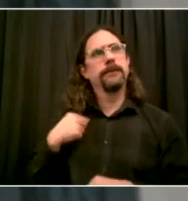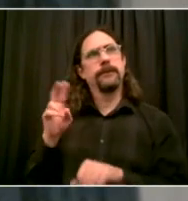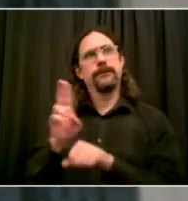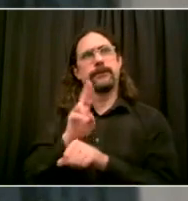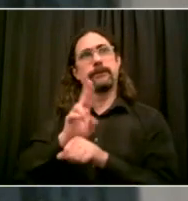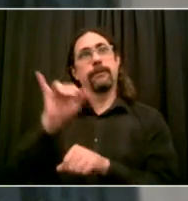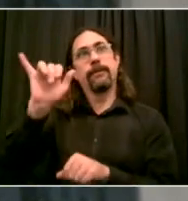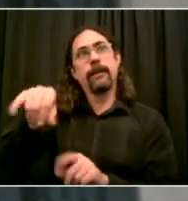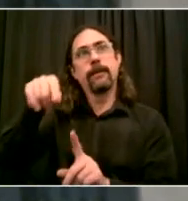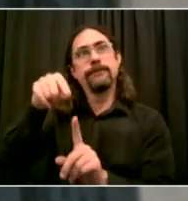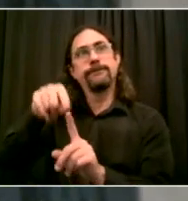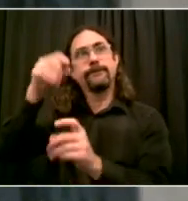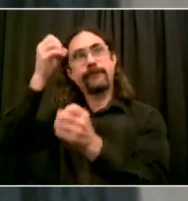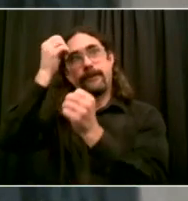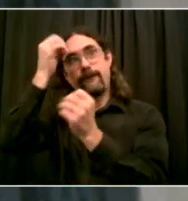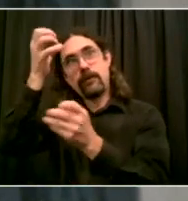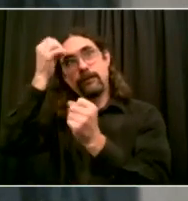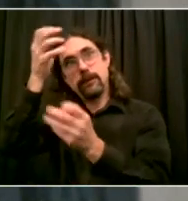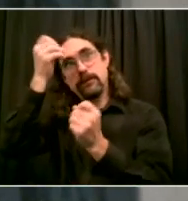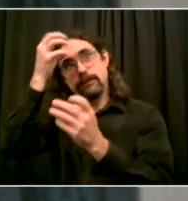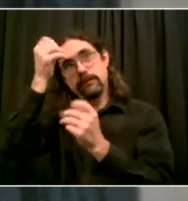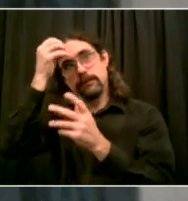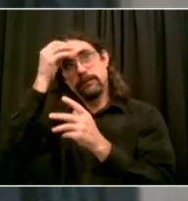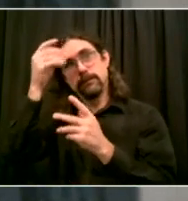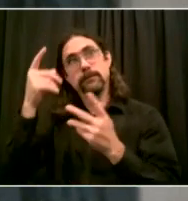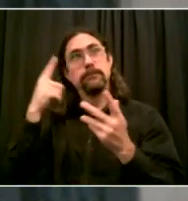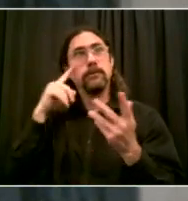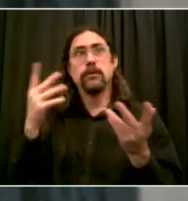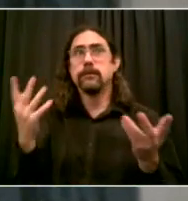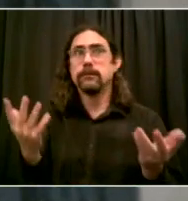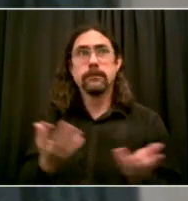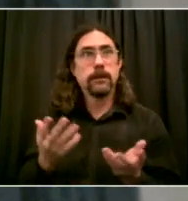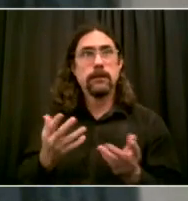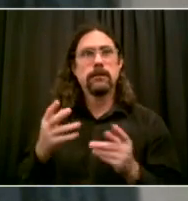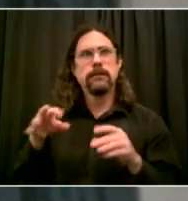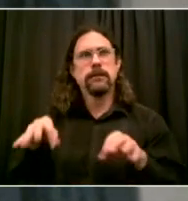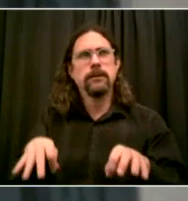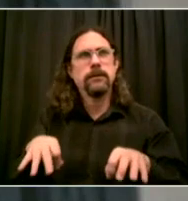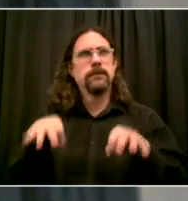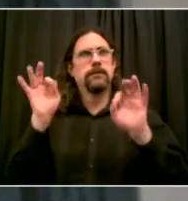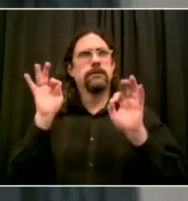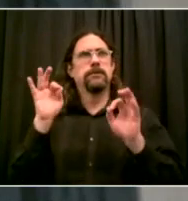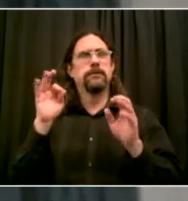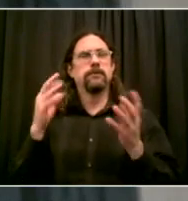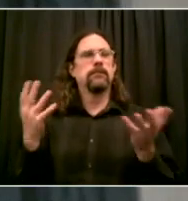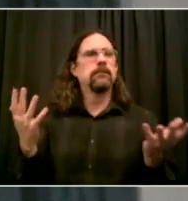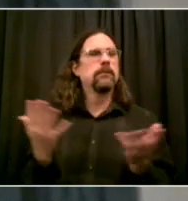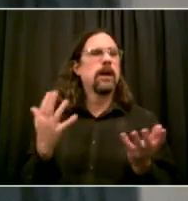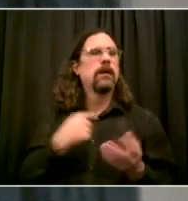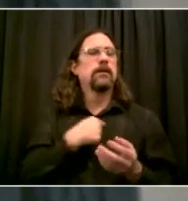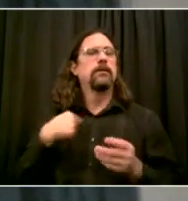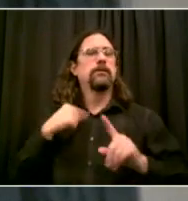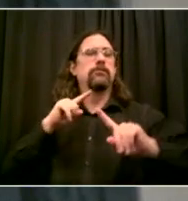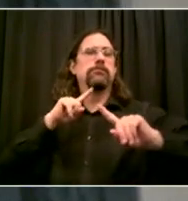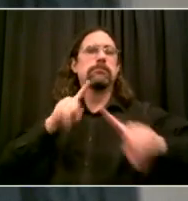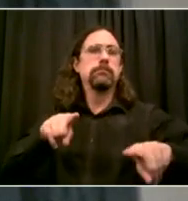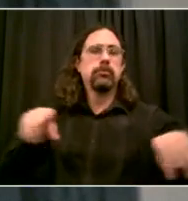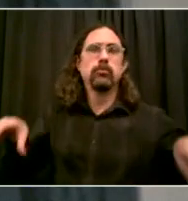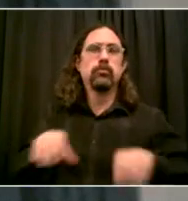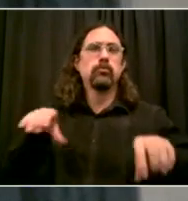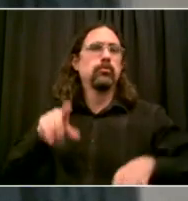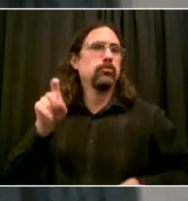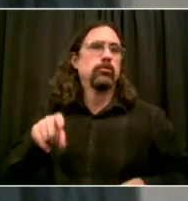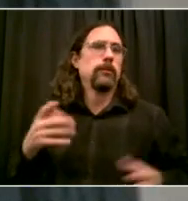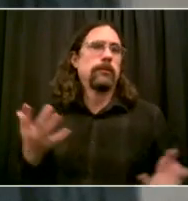happening. But based on the data, we have to both motivate our fellow New Yorkers to take action, as well